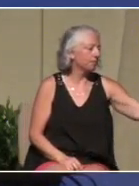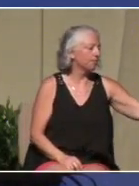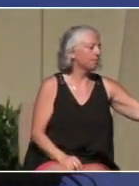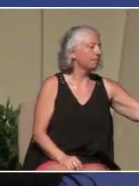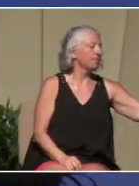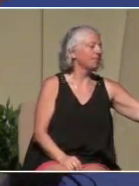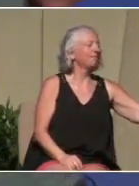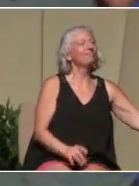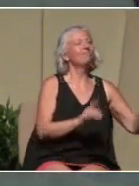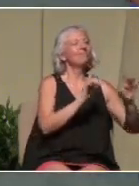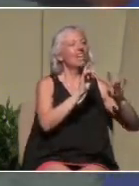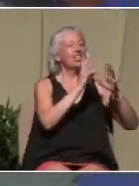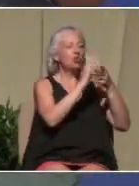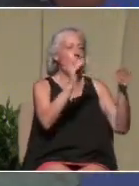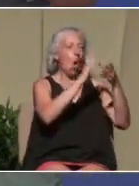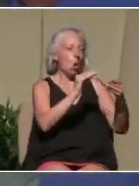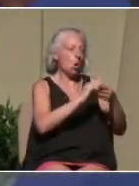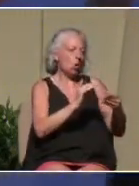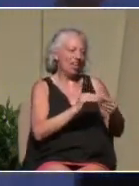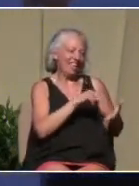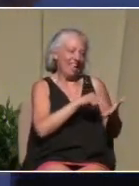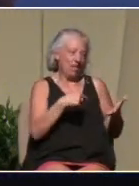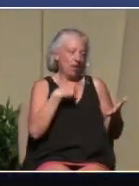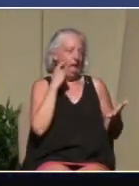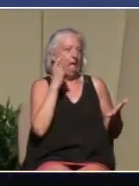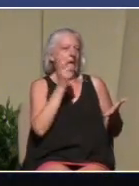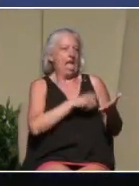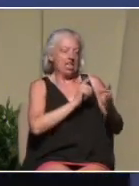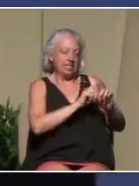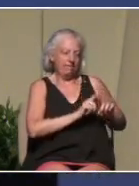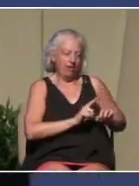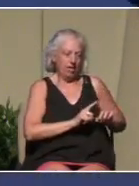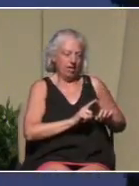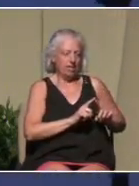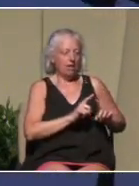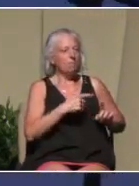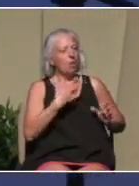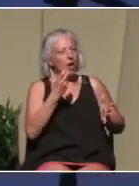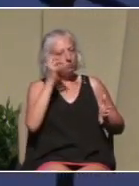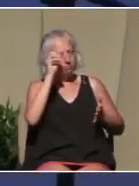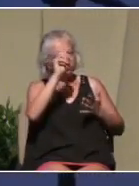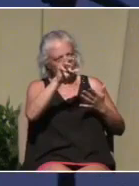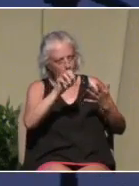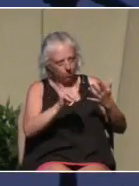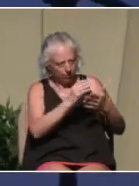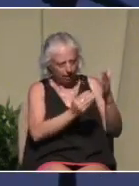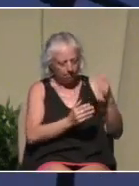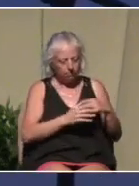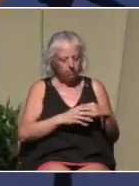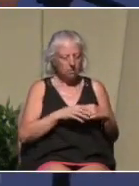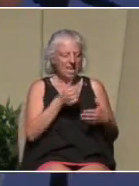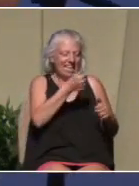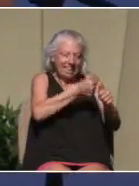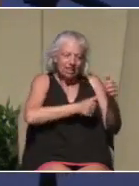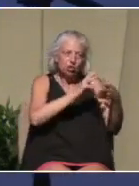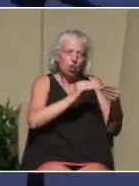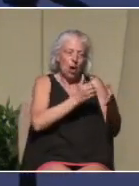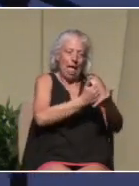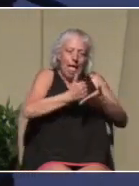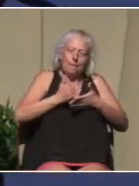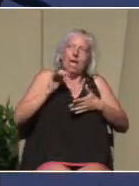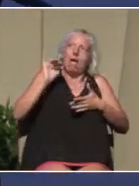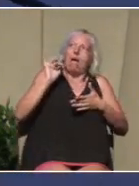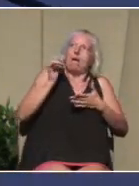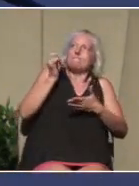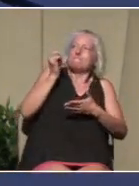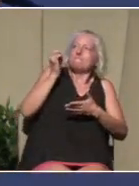you, because each one in its own way helped me to get in touch with the gentle heart of God, the merciful heart of